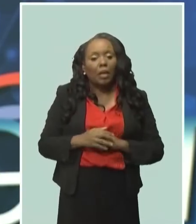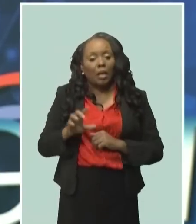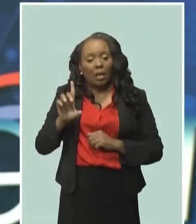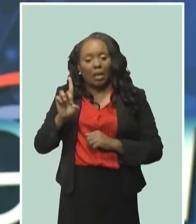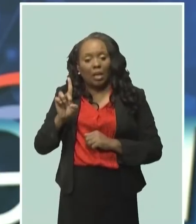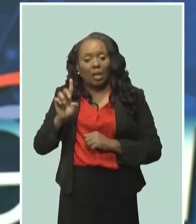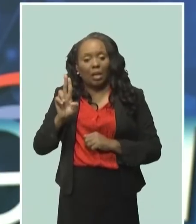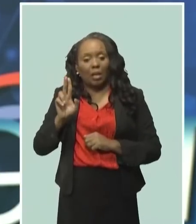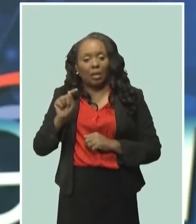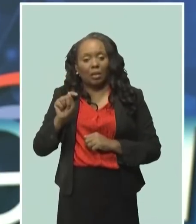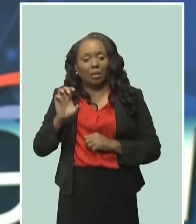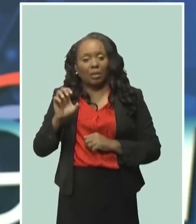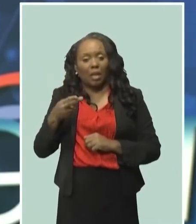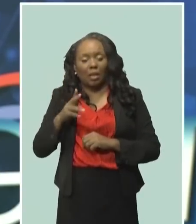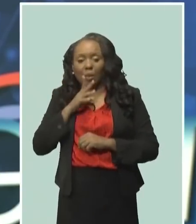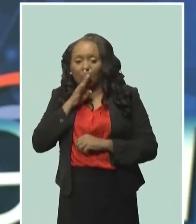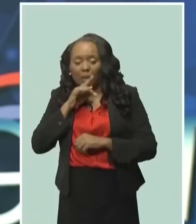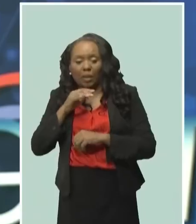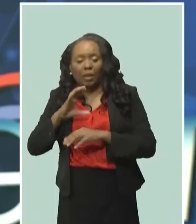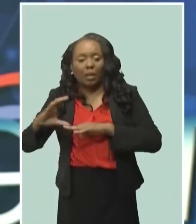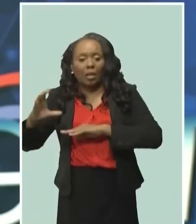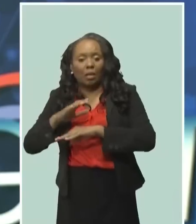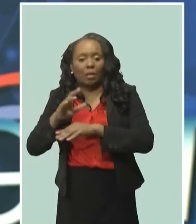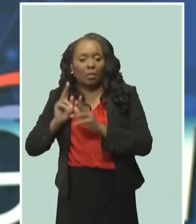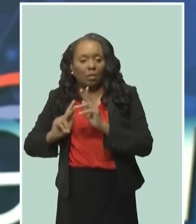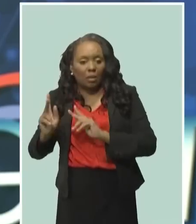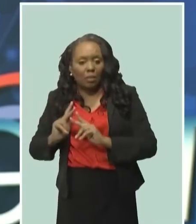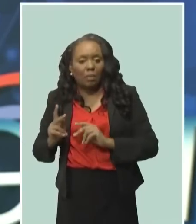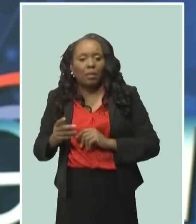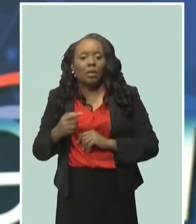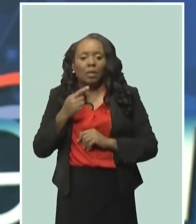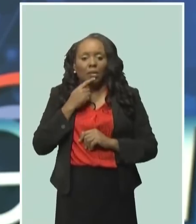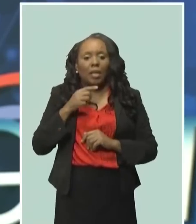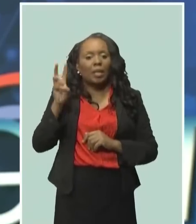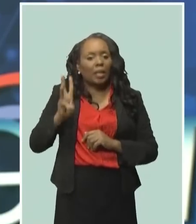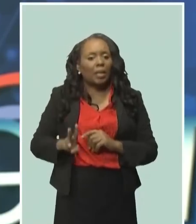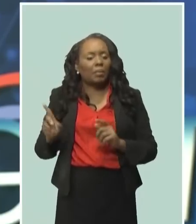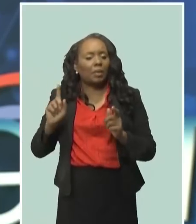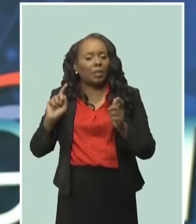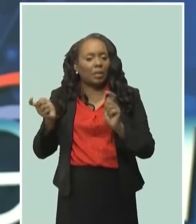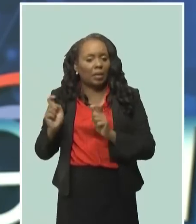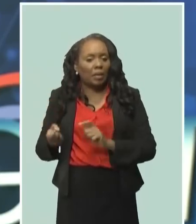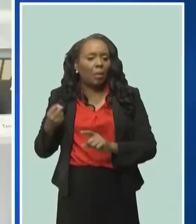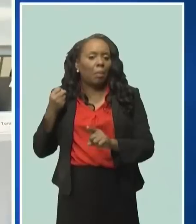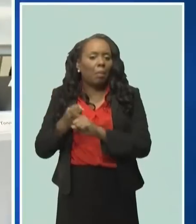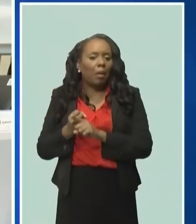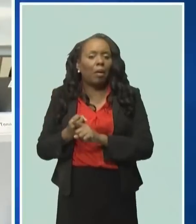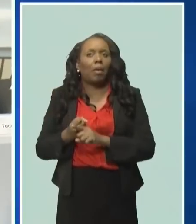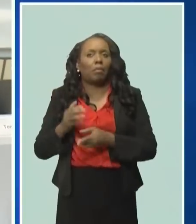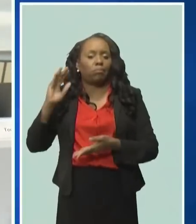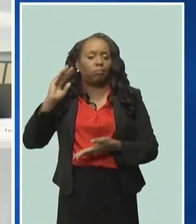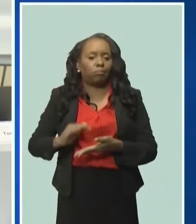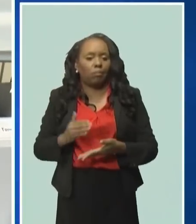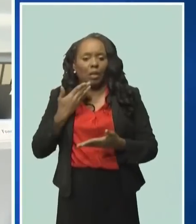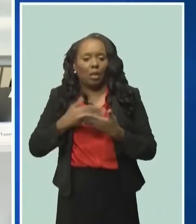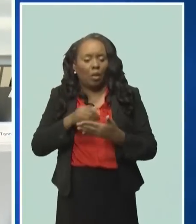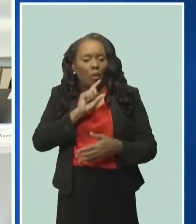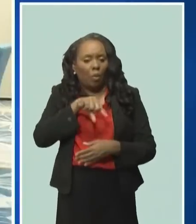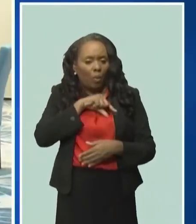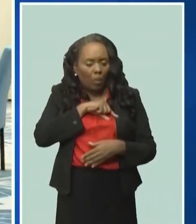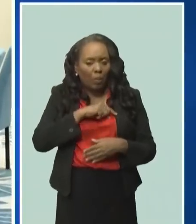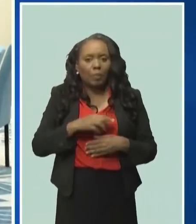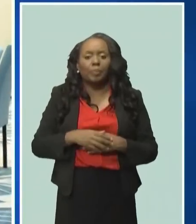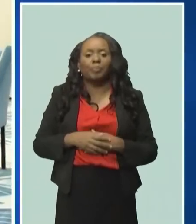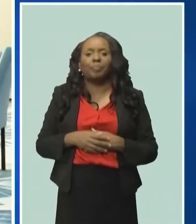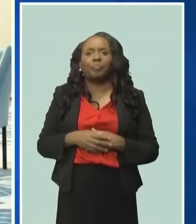climate change is diminishing in quality and quantity. Trevor Thorpe has more. Minister Munro Knight told the gathering that